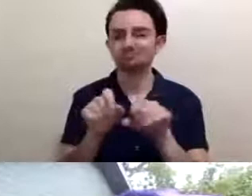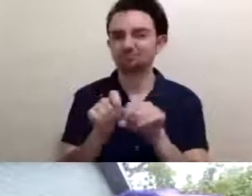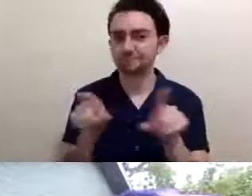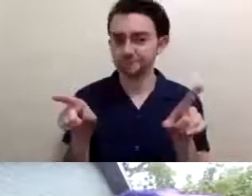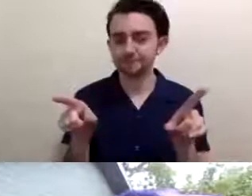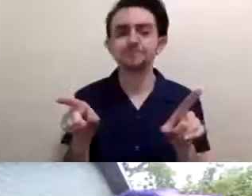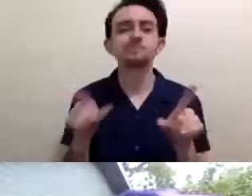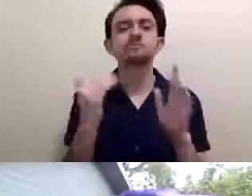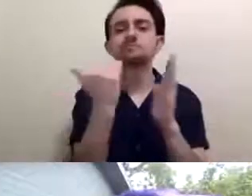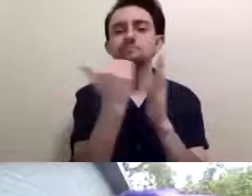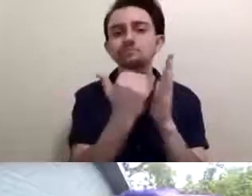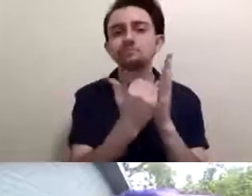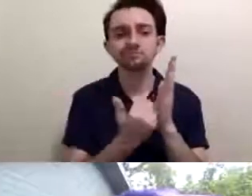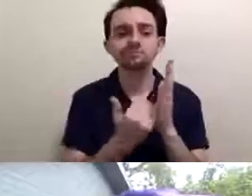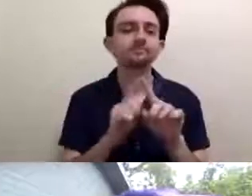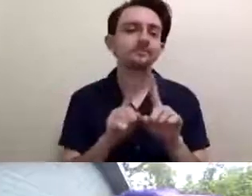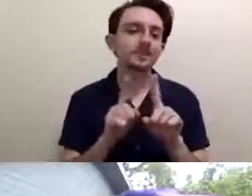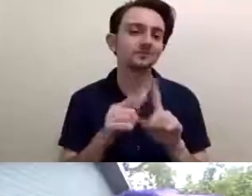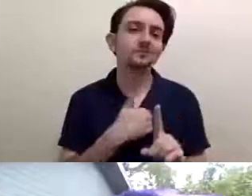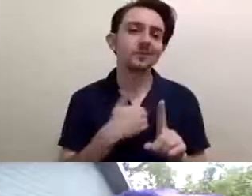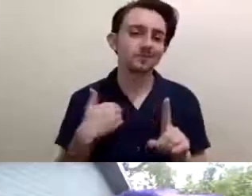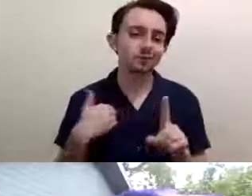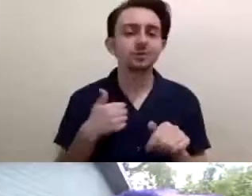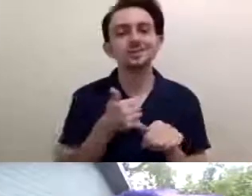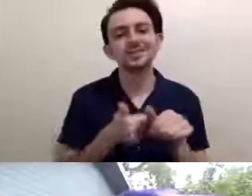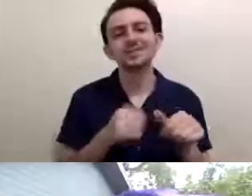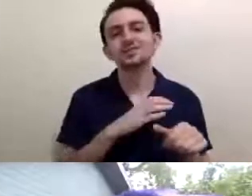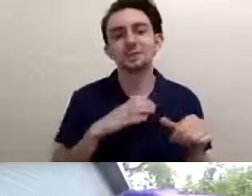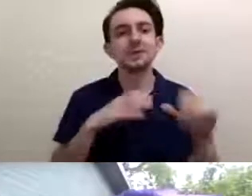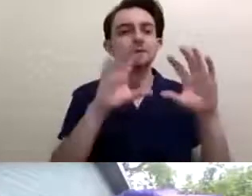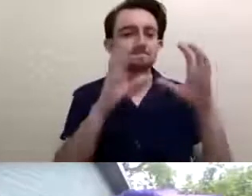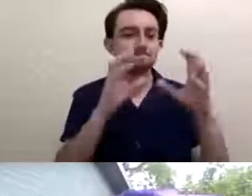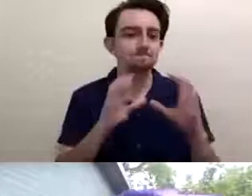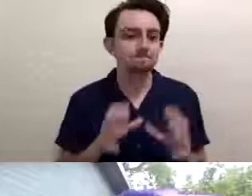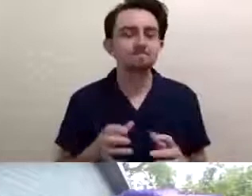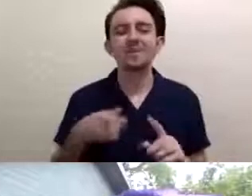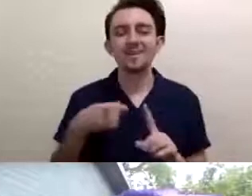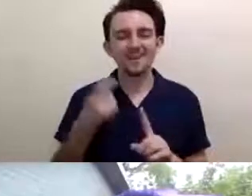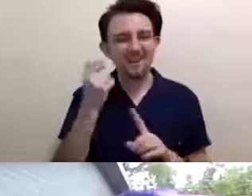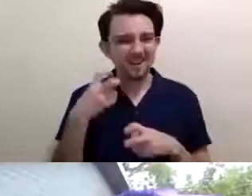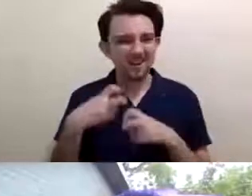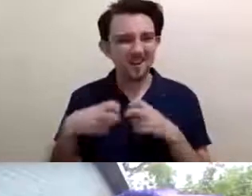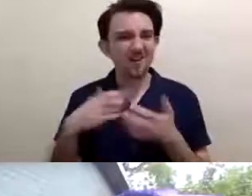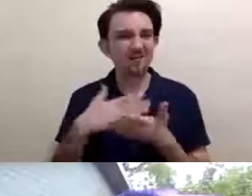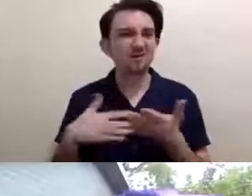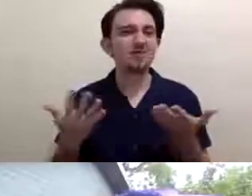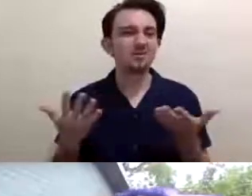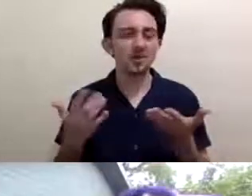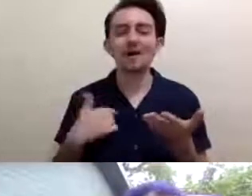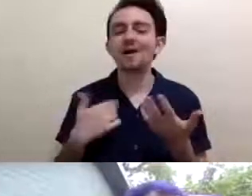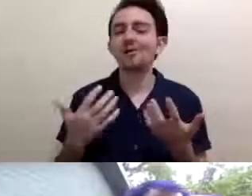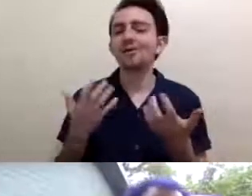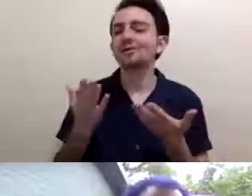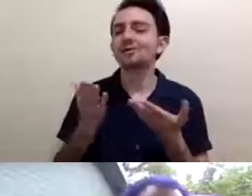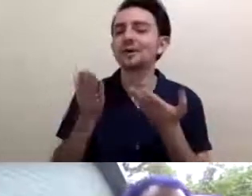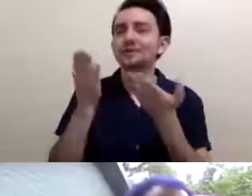the members of those committees. And here's the hard part. I'm going to recommend